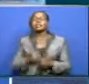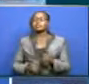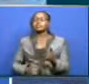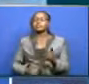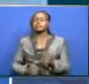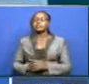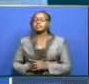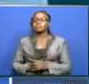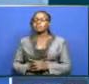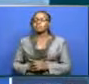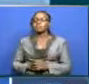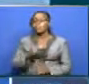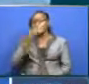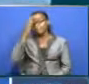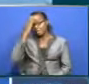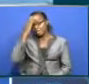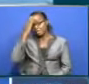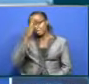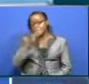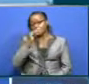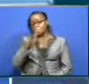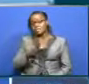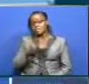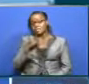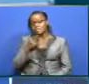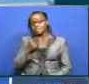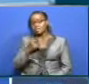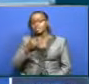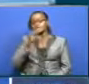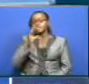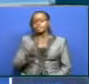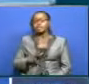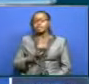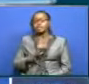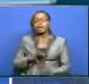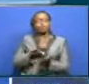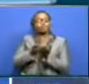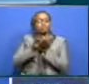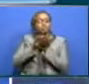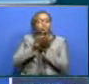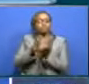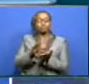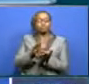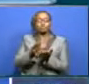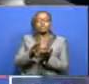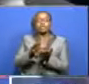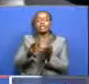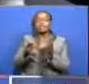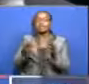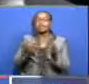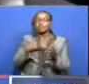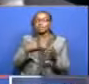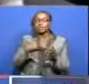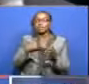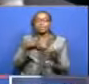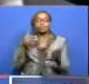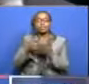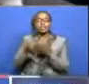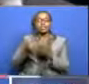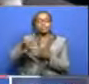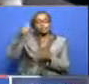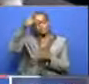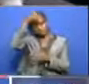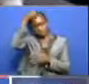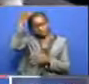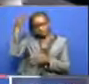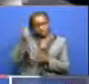On Monday, the speaker had revealed his office had received the impeachment motion against Governor Okoth Obado. What is expected